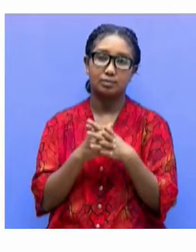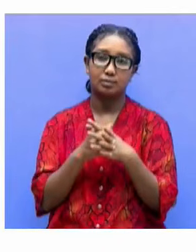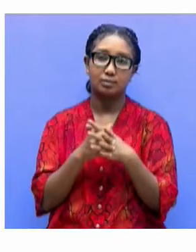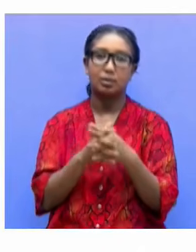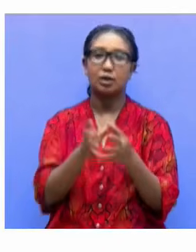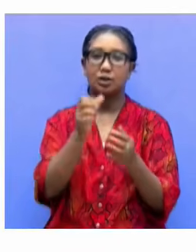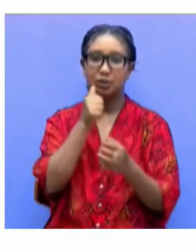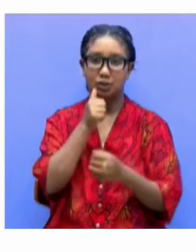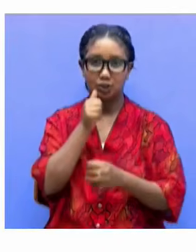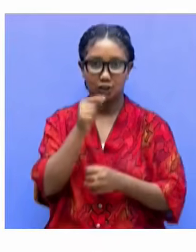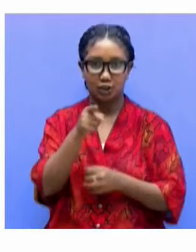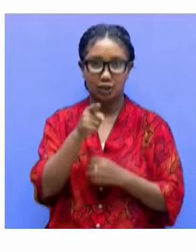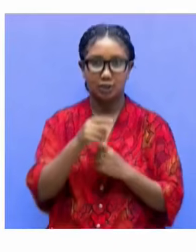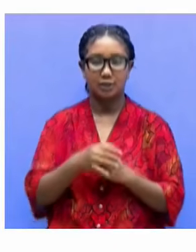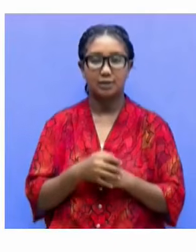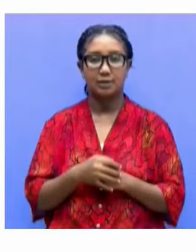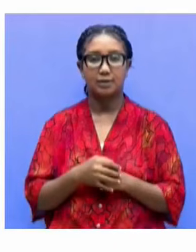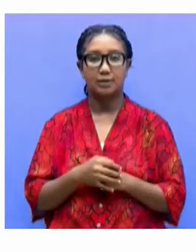she